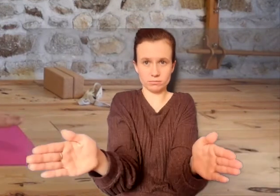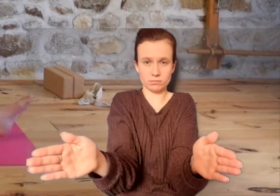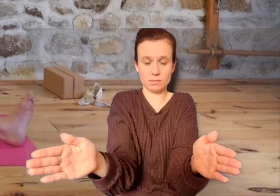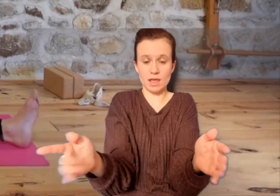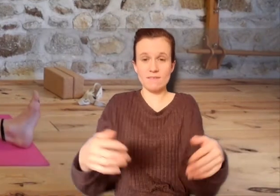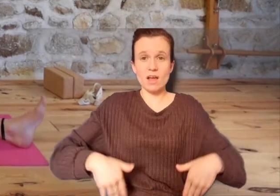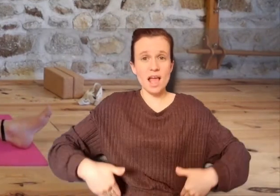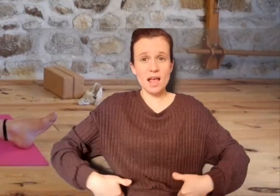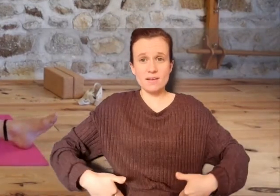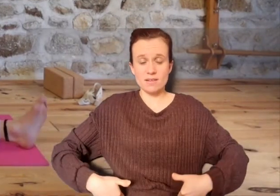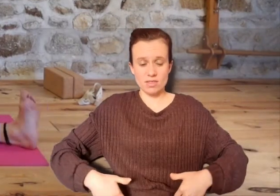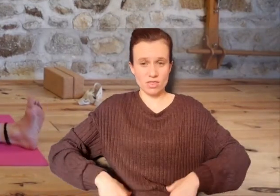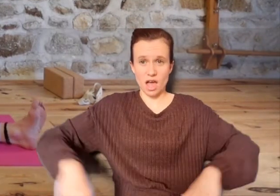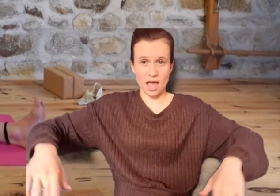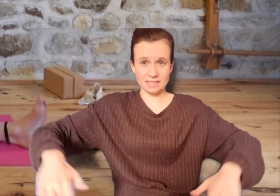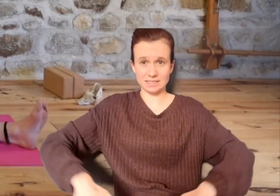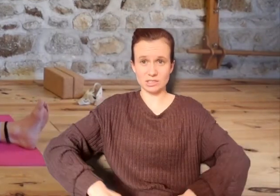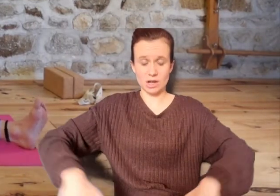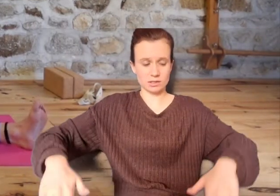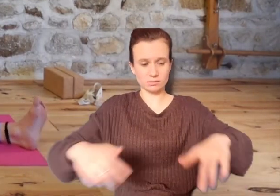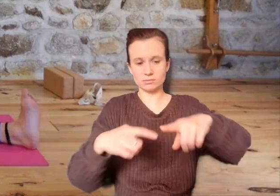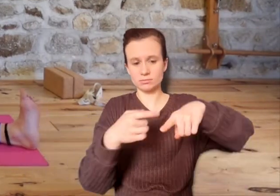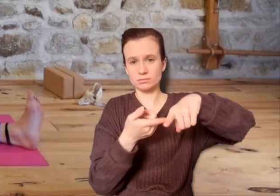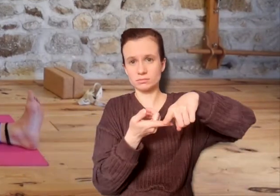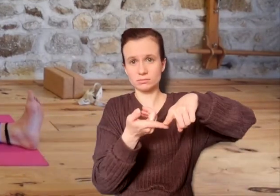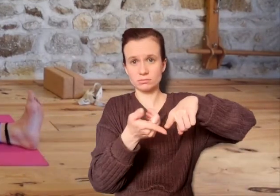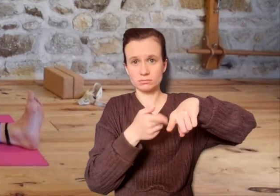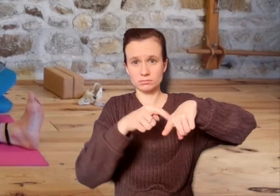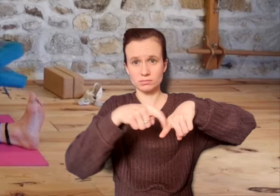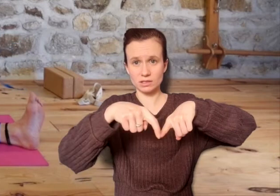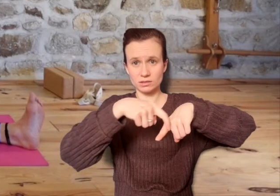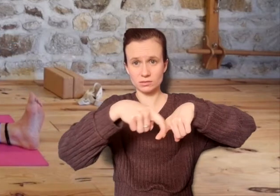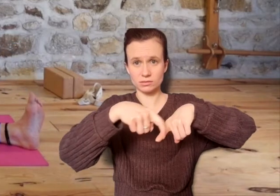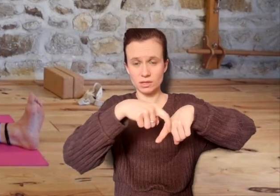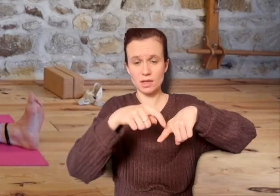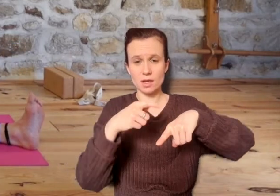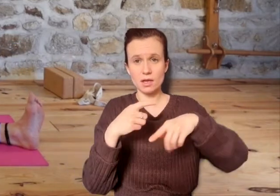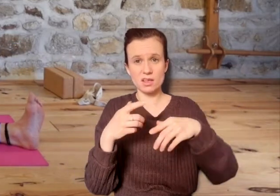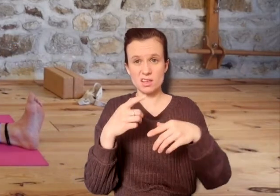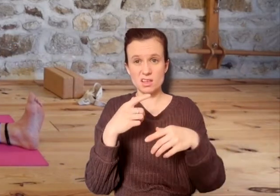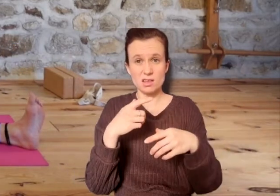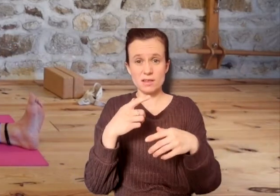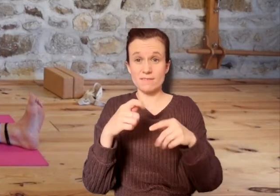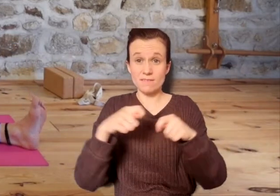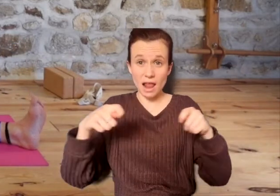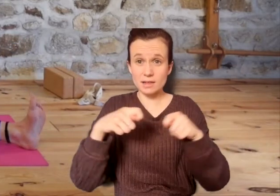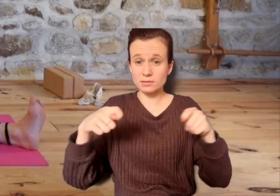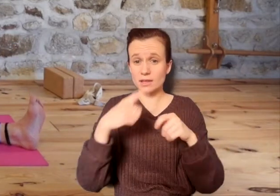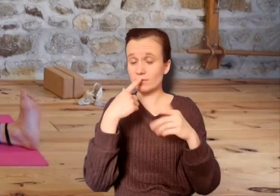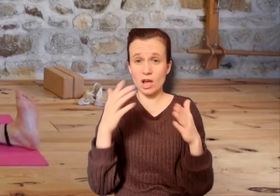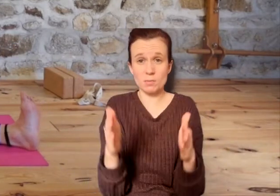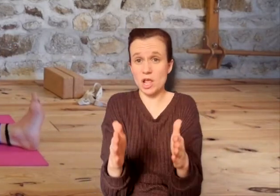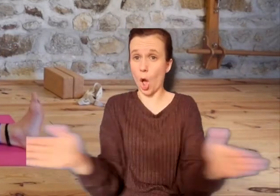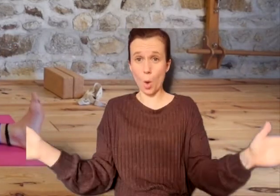If you've got supple inner thighs, you're going to have a wider V, yeah? If you have a cushion, use